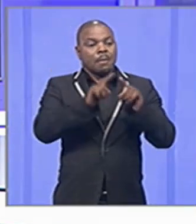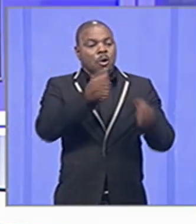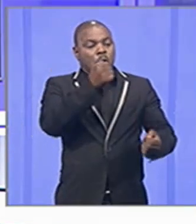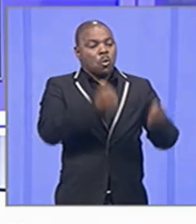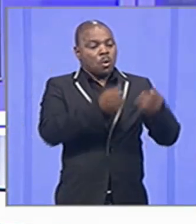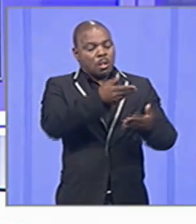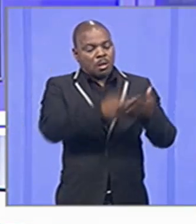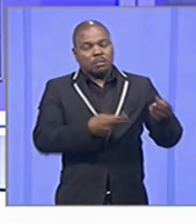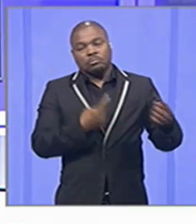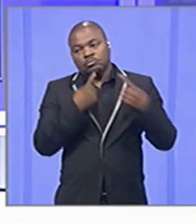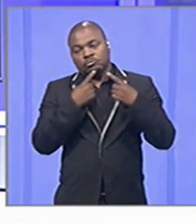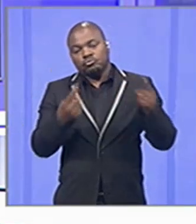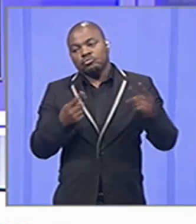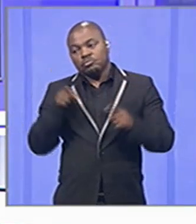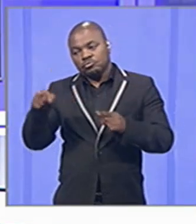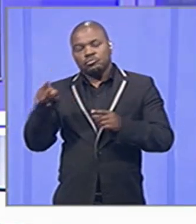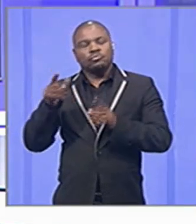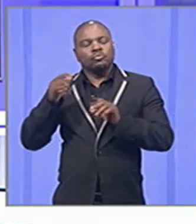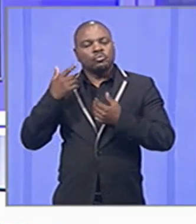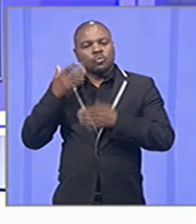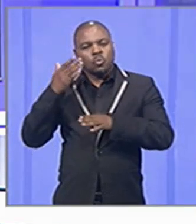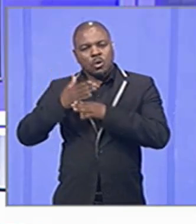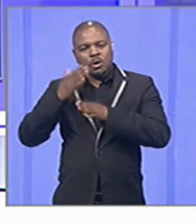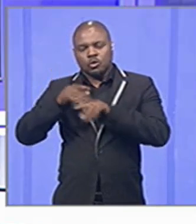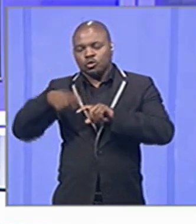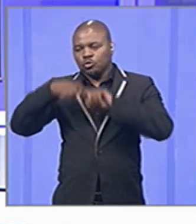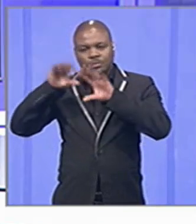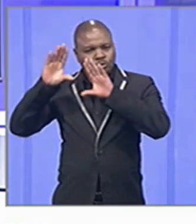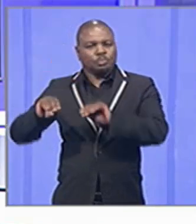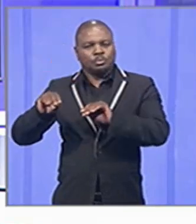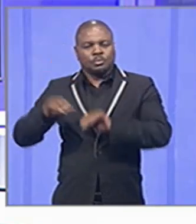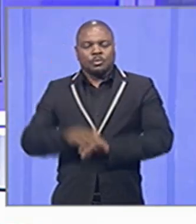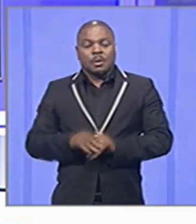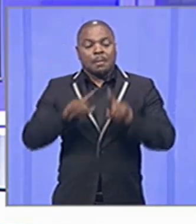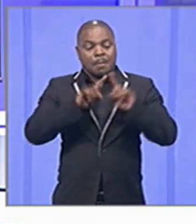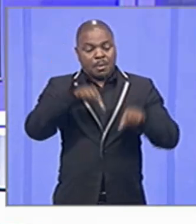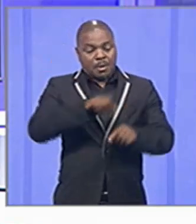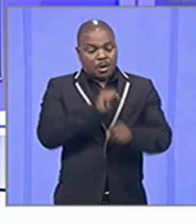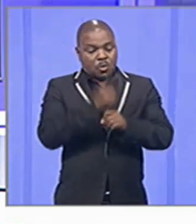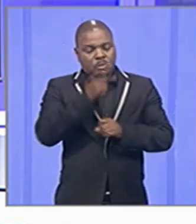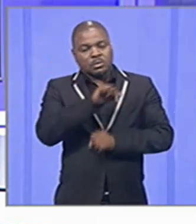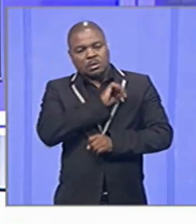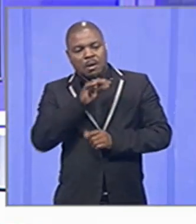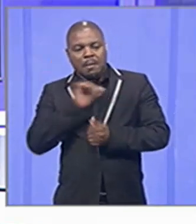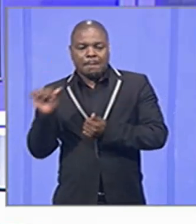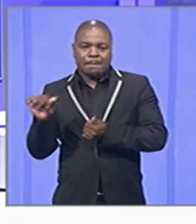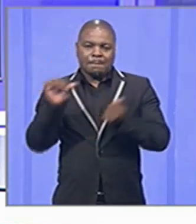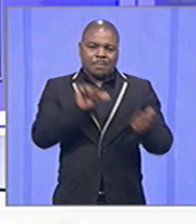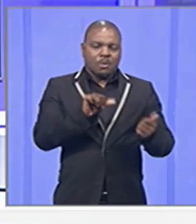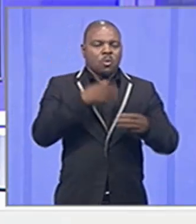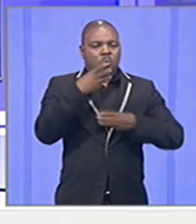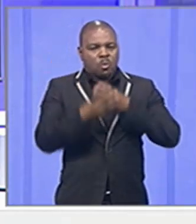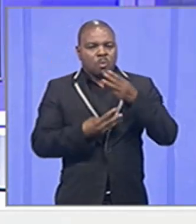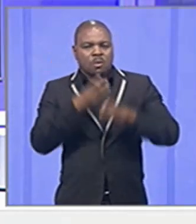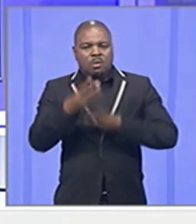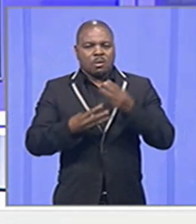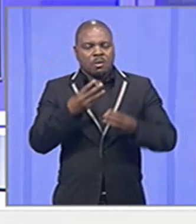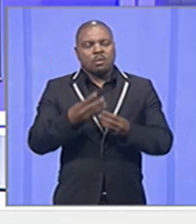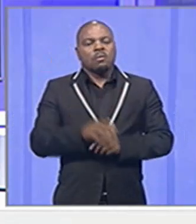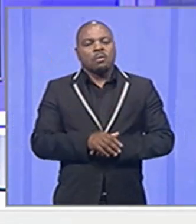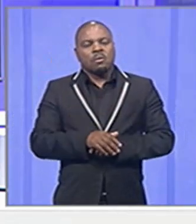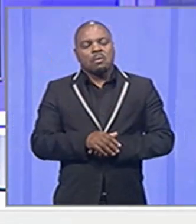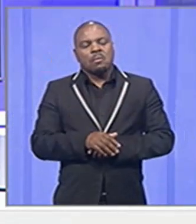tsheko le le bathibela go ngala mešomo. Eupša ka mono Gauteng bašomi ba thomile go obamela thibelo yeo ya kgorotsheko ka go